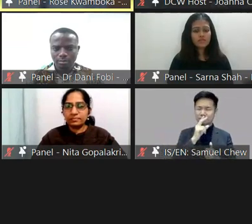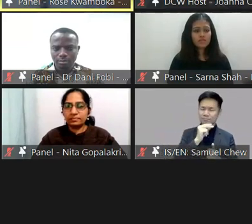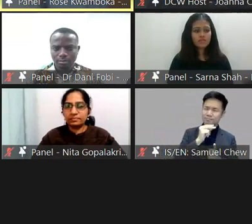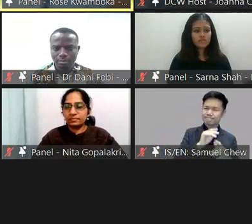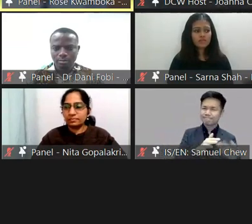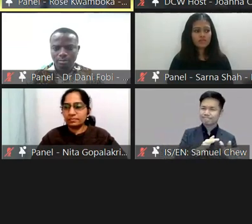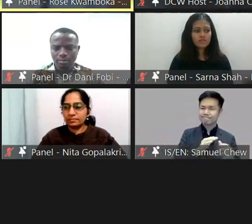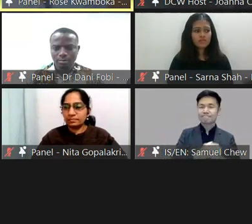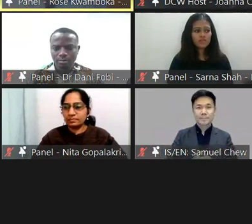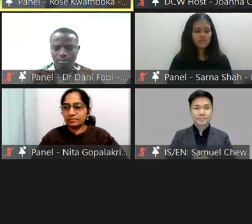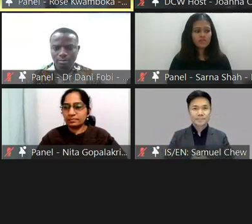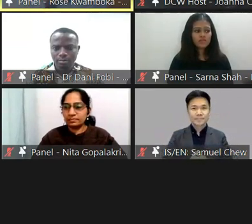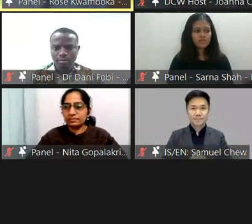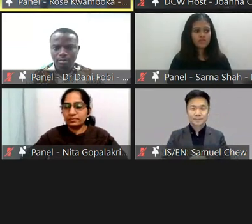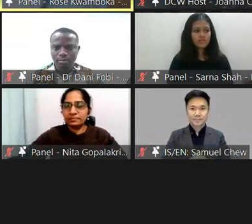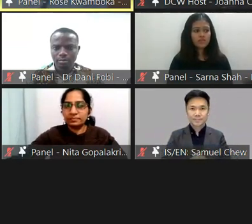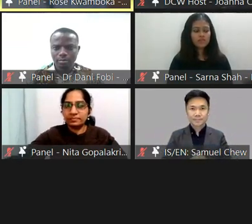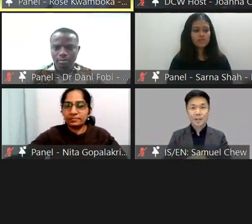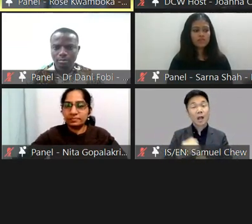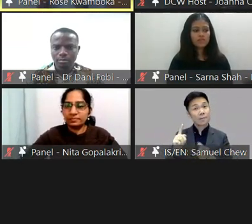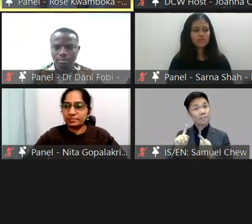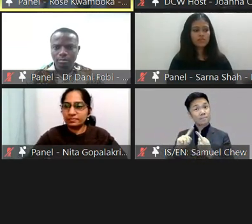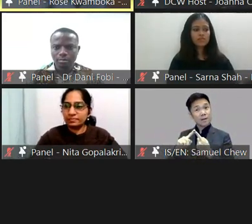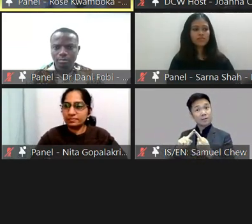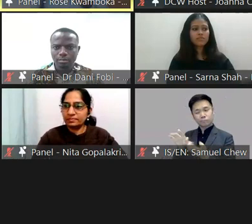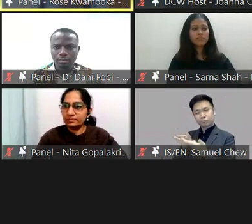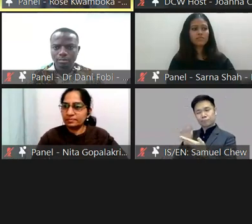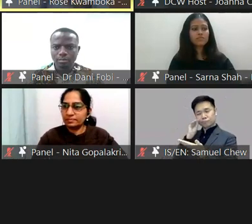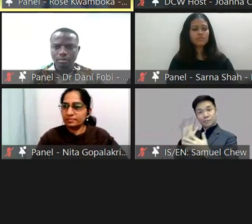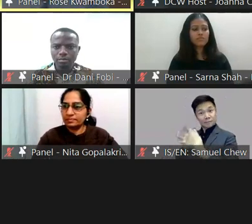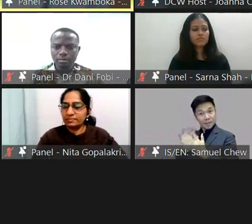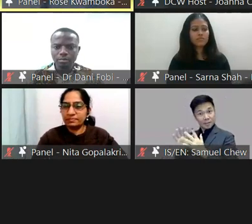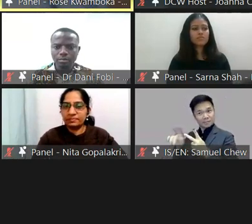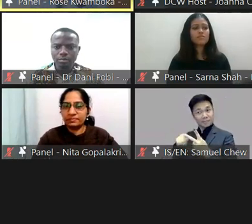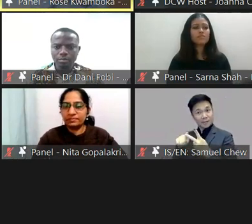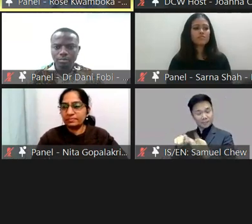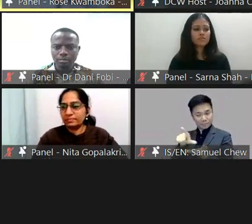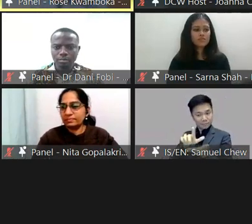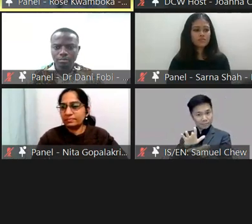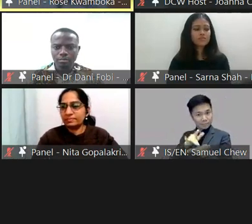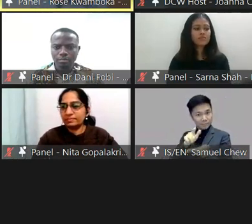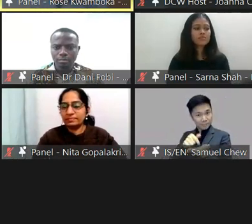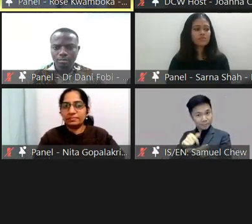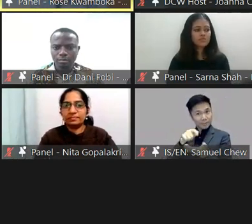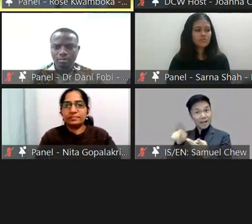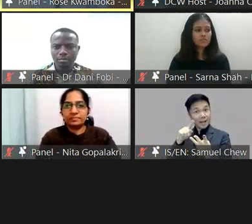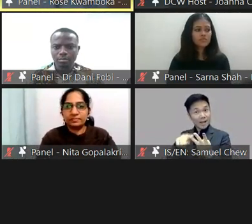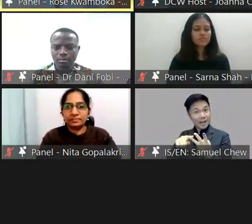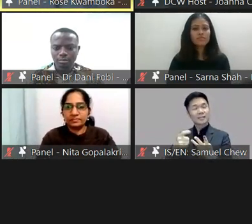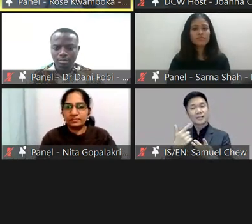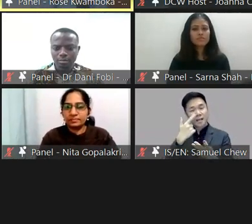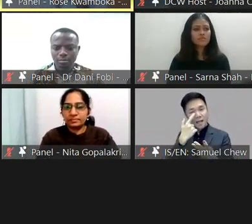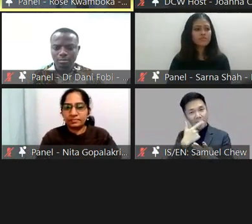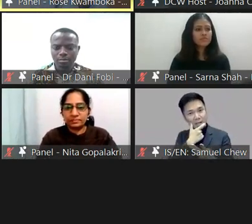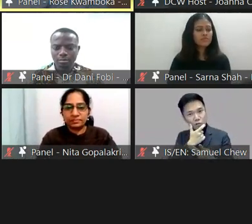language. Then I built on it with Kiswahili and English, and now what I use mostly, which is sign language and